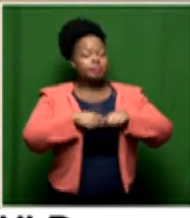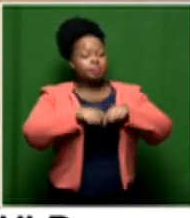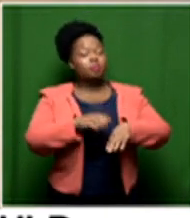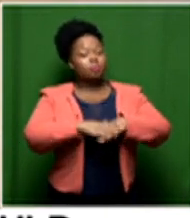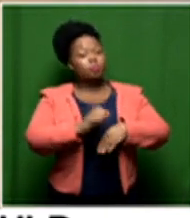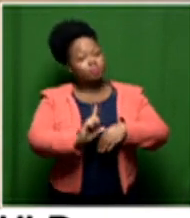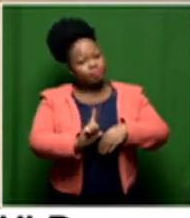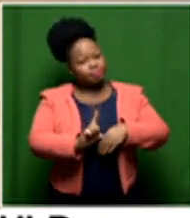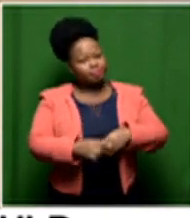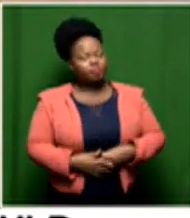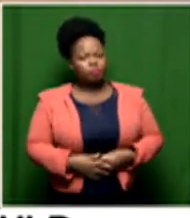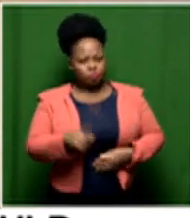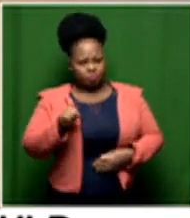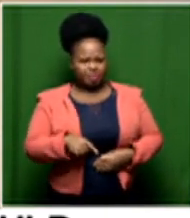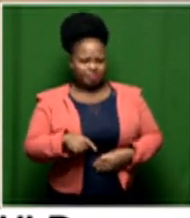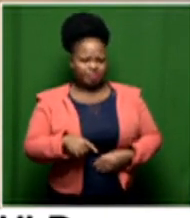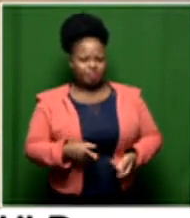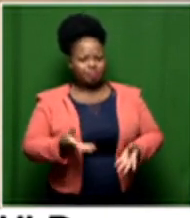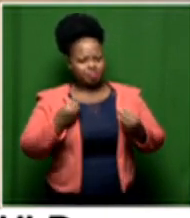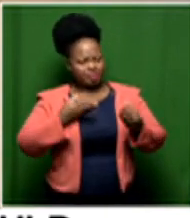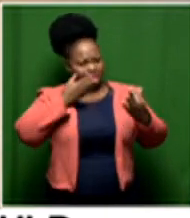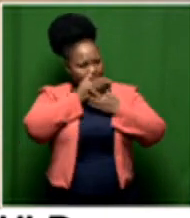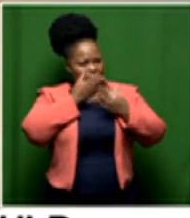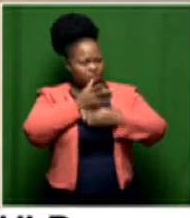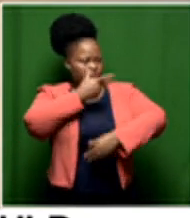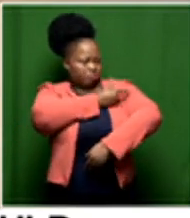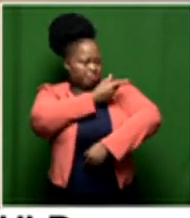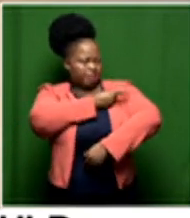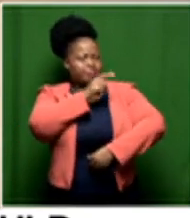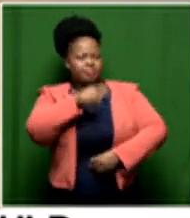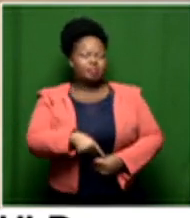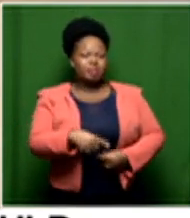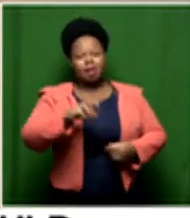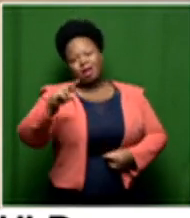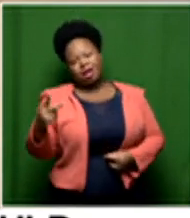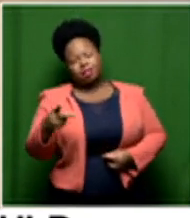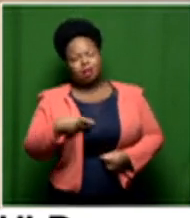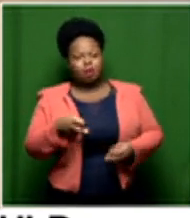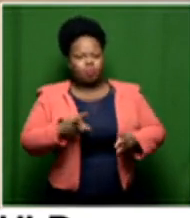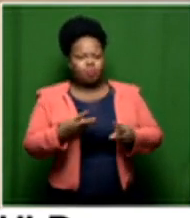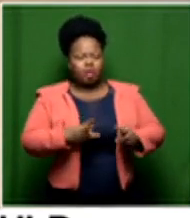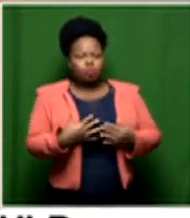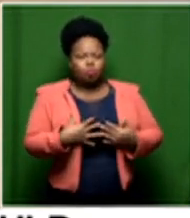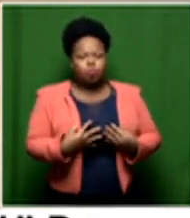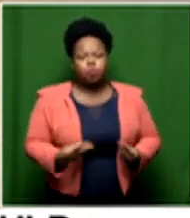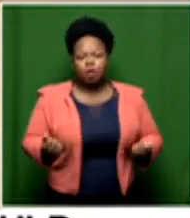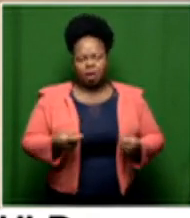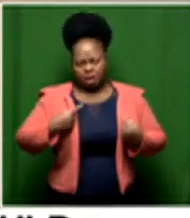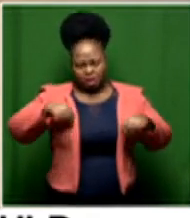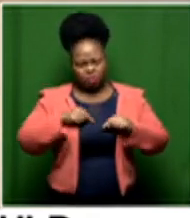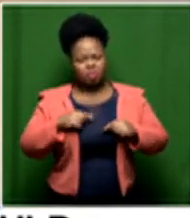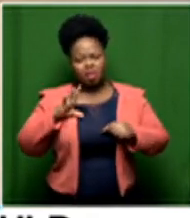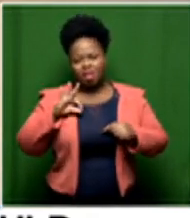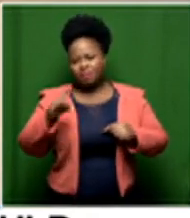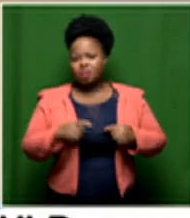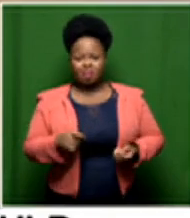depends upon getting access to this vaccine and to other therapeutics and to our day-to-day